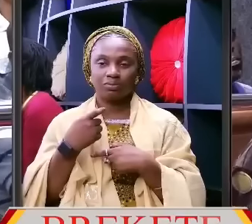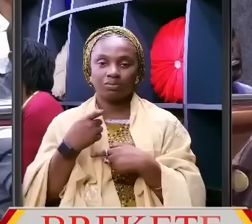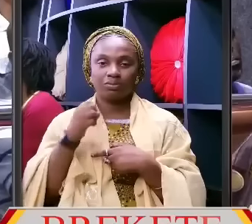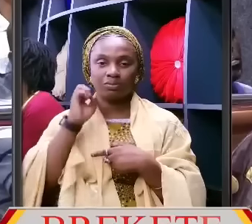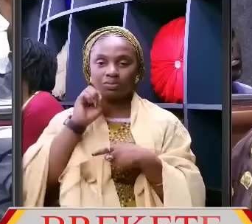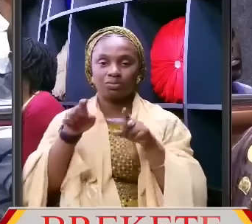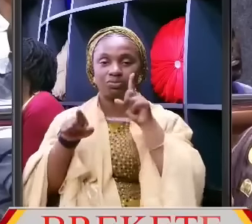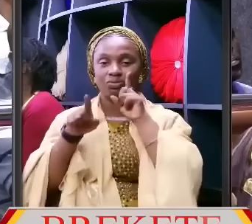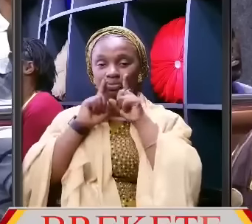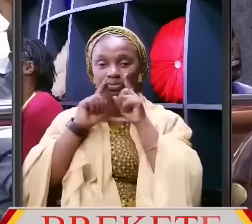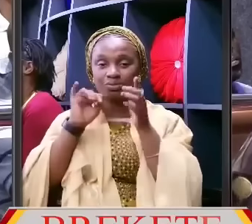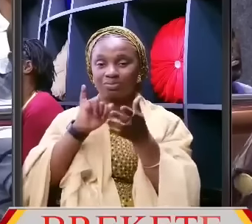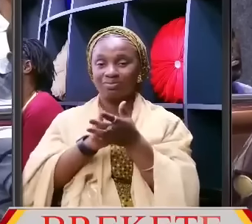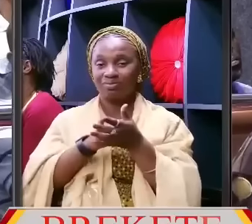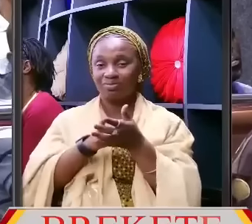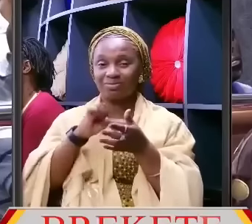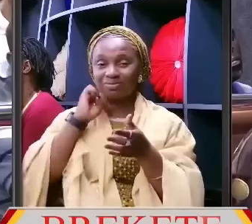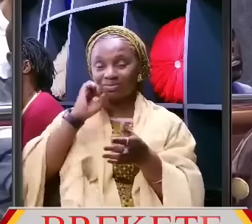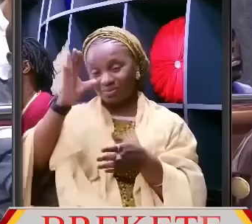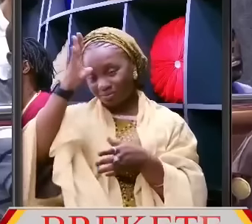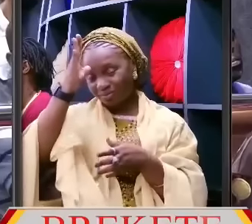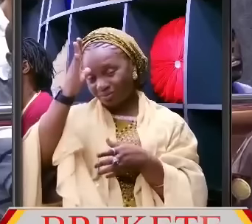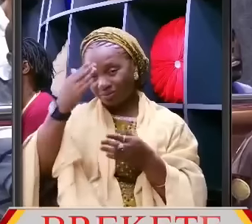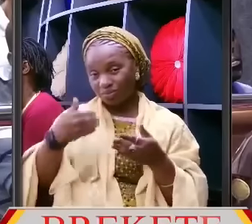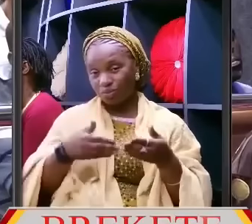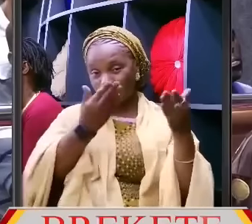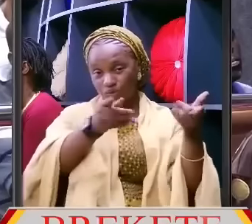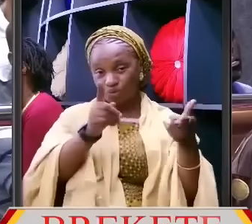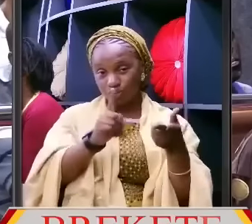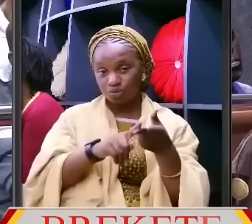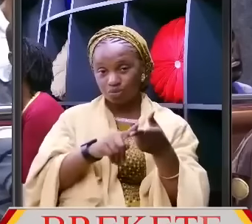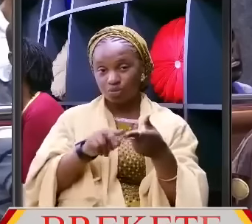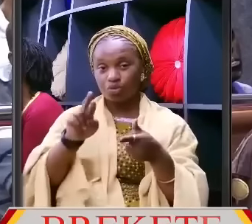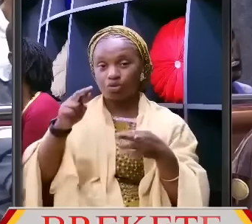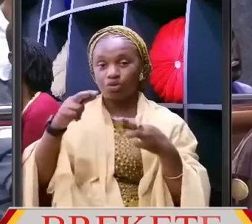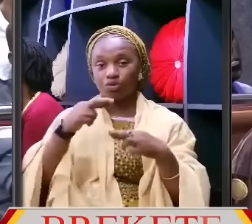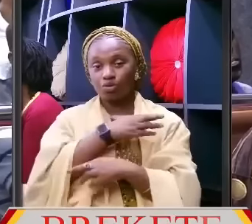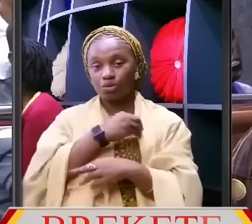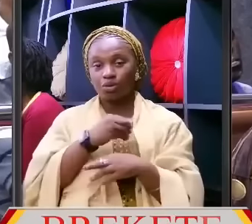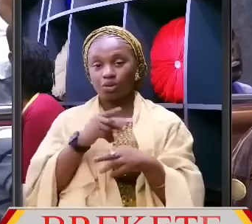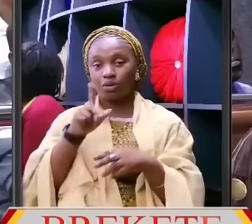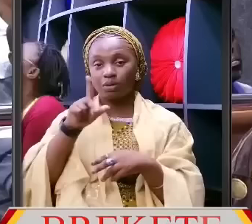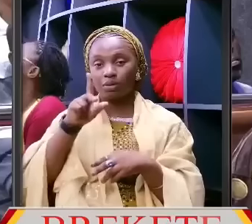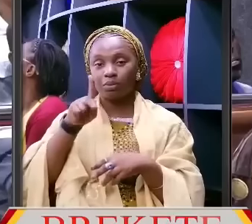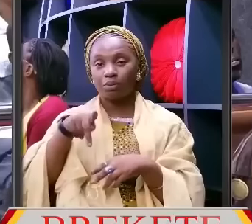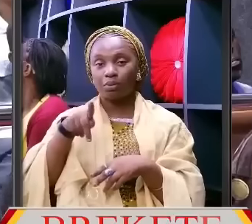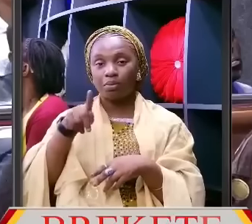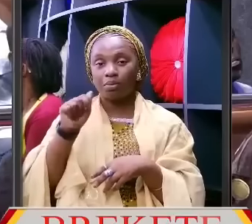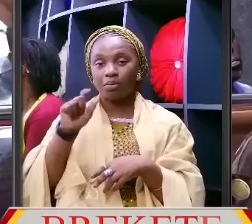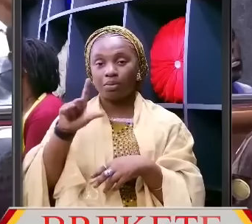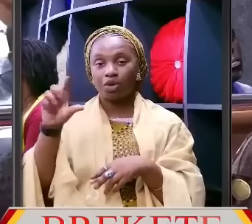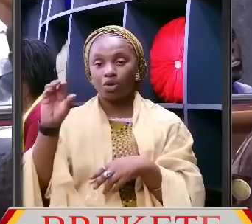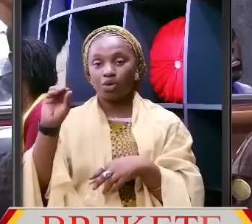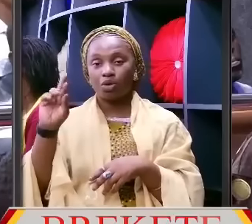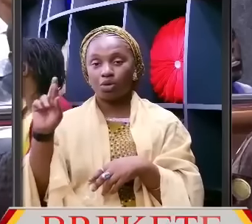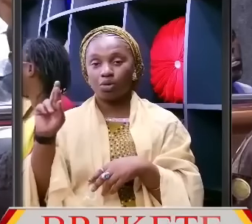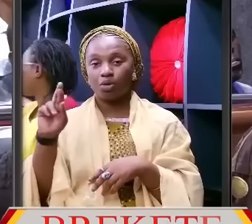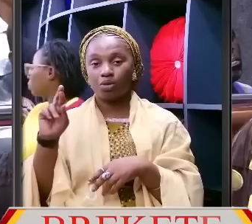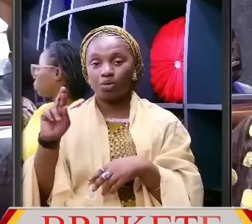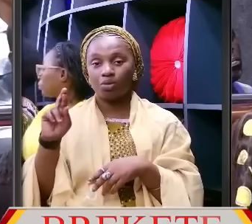Say now, if father give the room and parlor to Suleiman's father after the building of the house. House will not be him